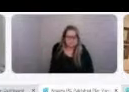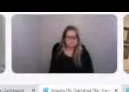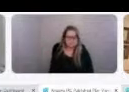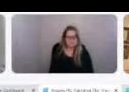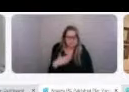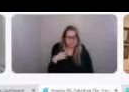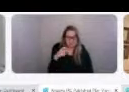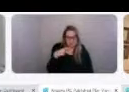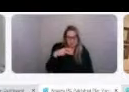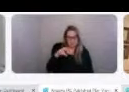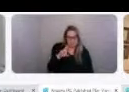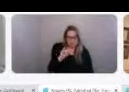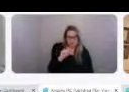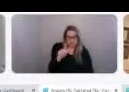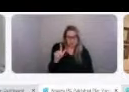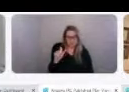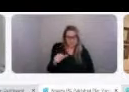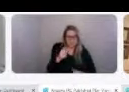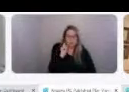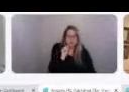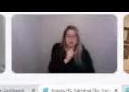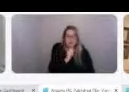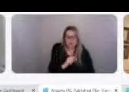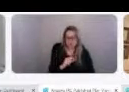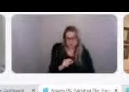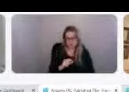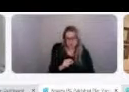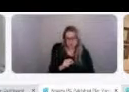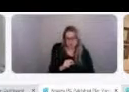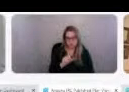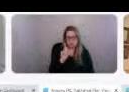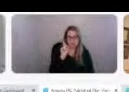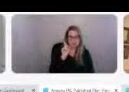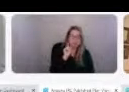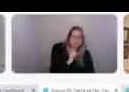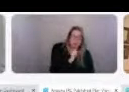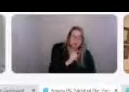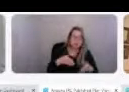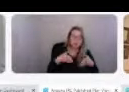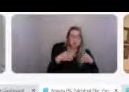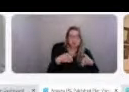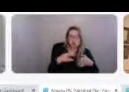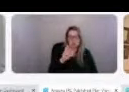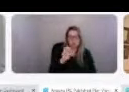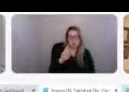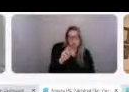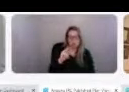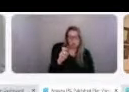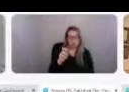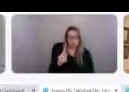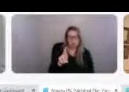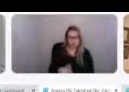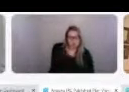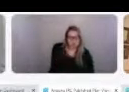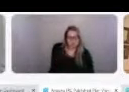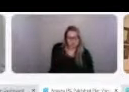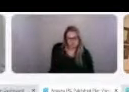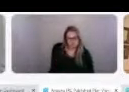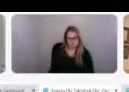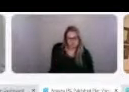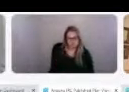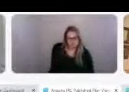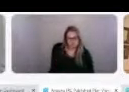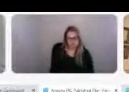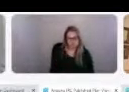um i'm april tornquist i am in gilbert off of gilbert road and warner and